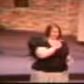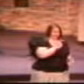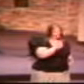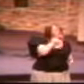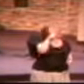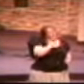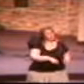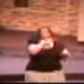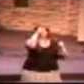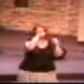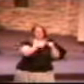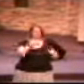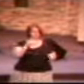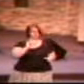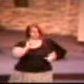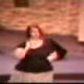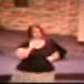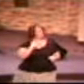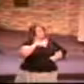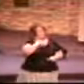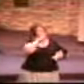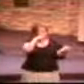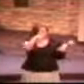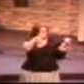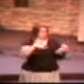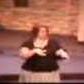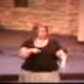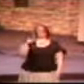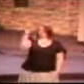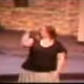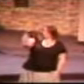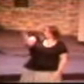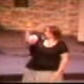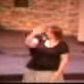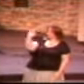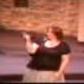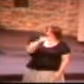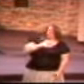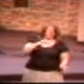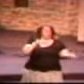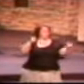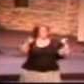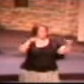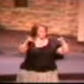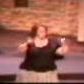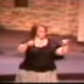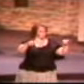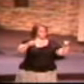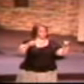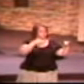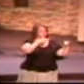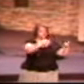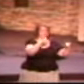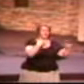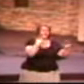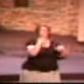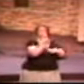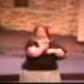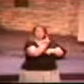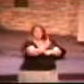remember that we are not in charge God is our pilot you have one